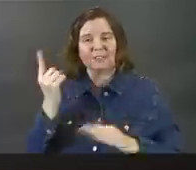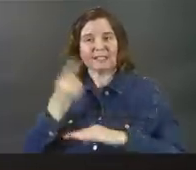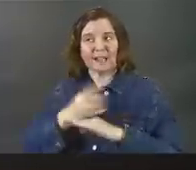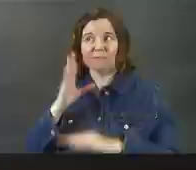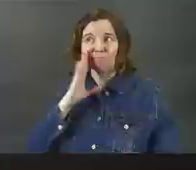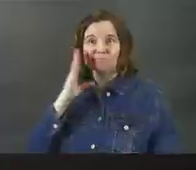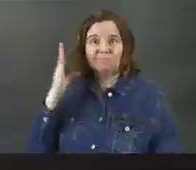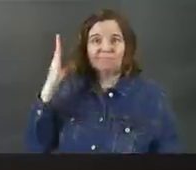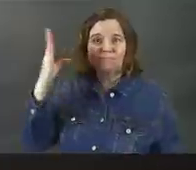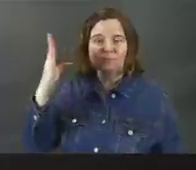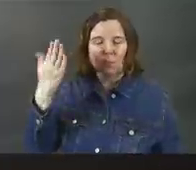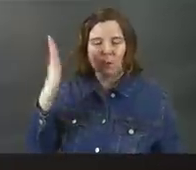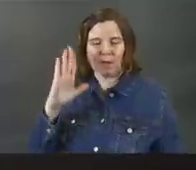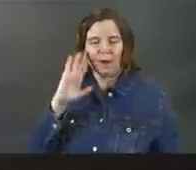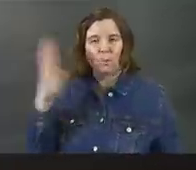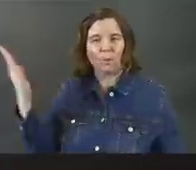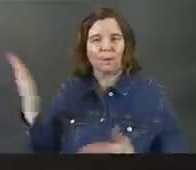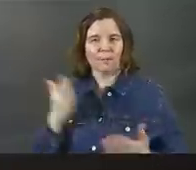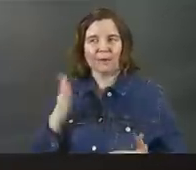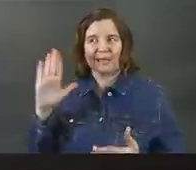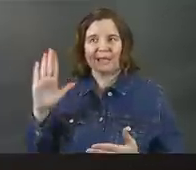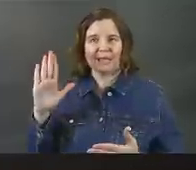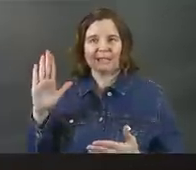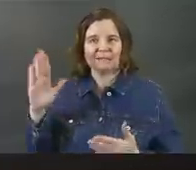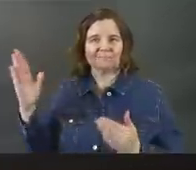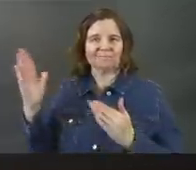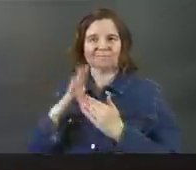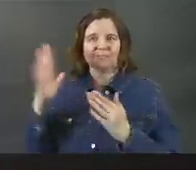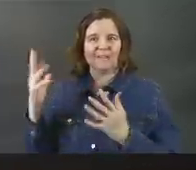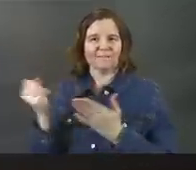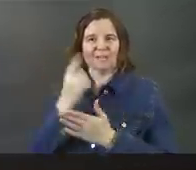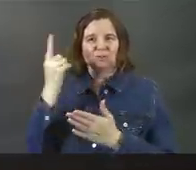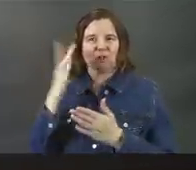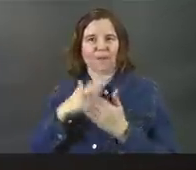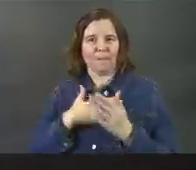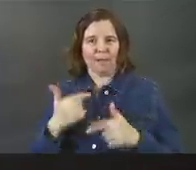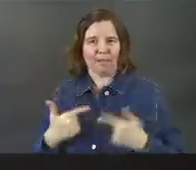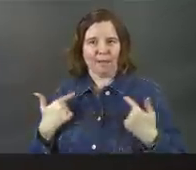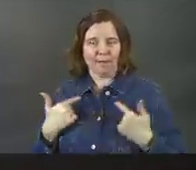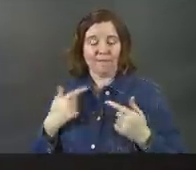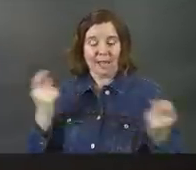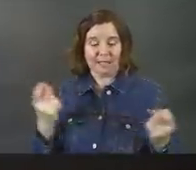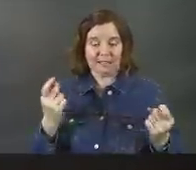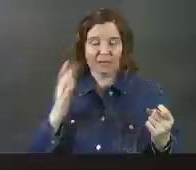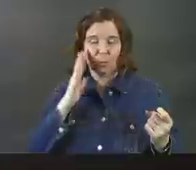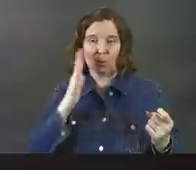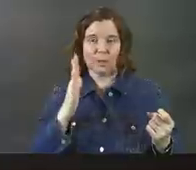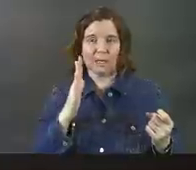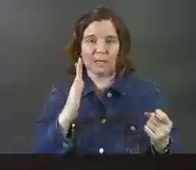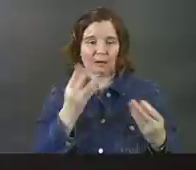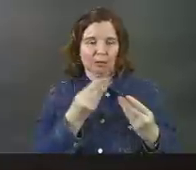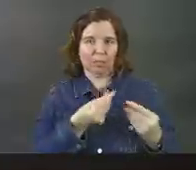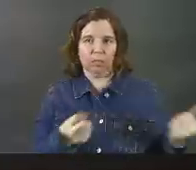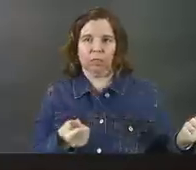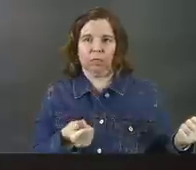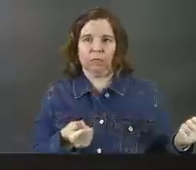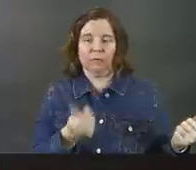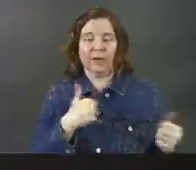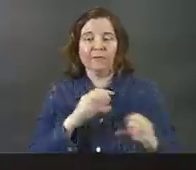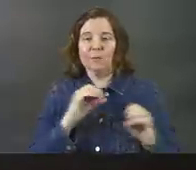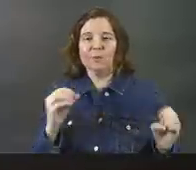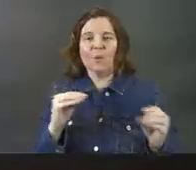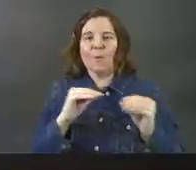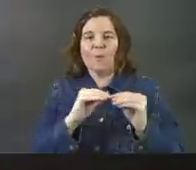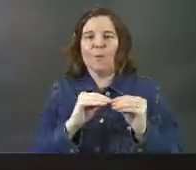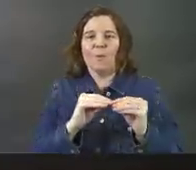day where God is going to bring his ultimate victory on my life. And sin will be no more. And there will be